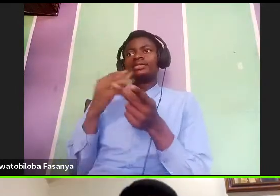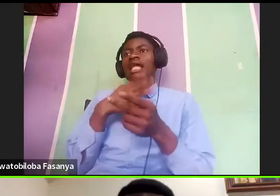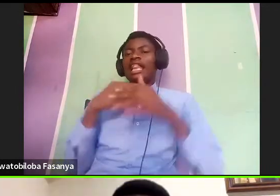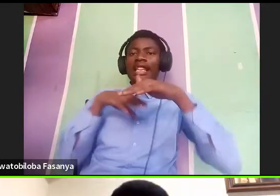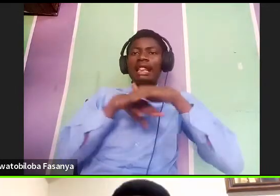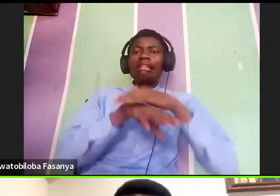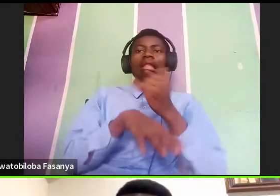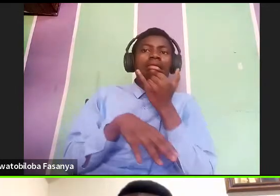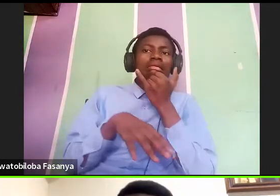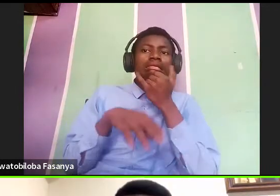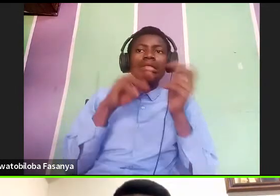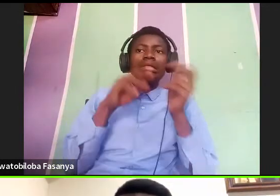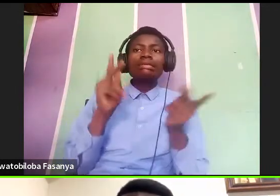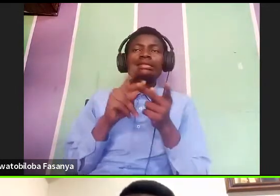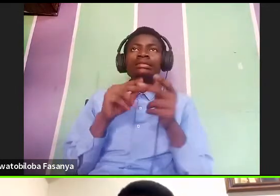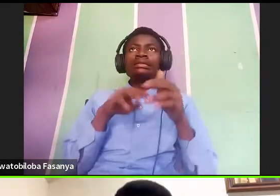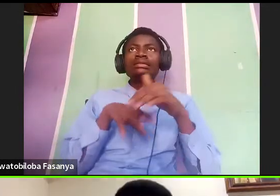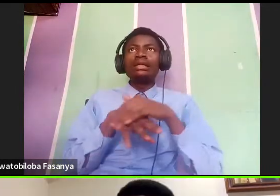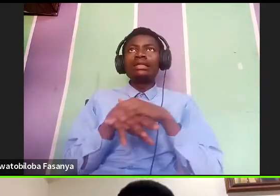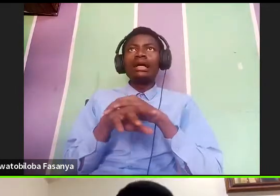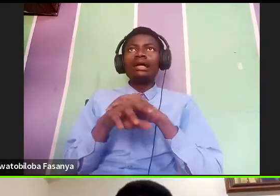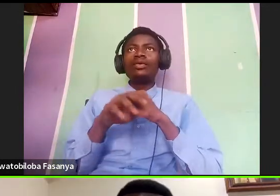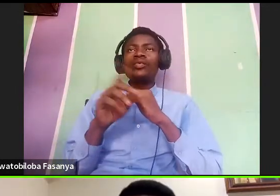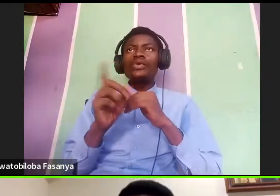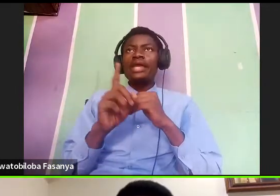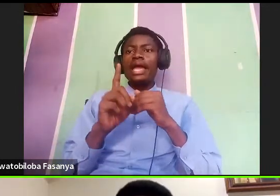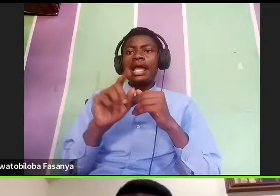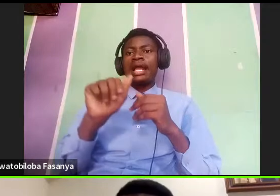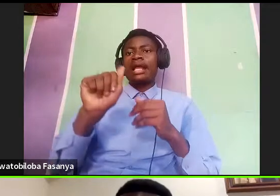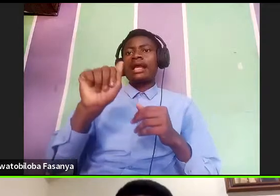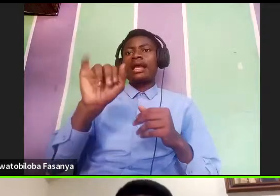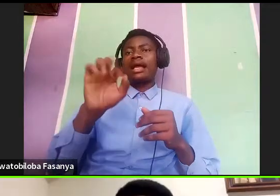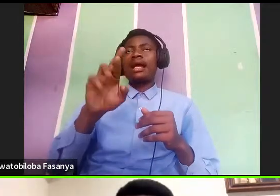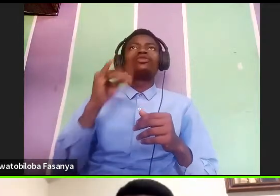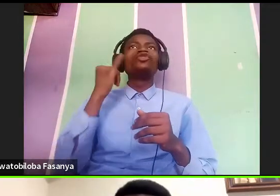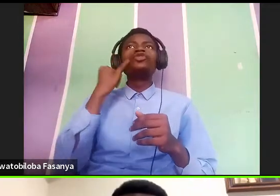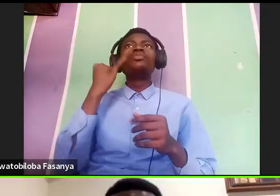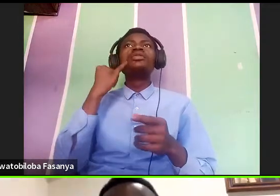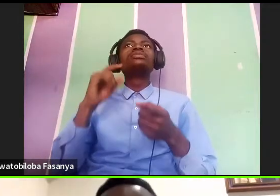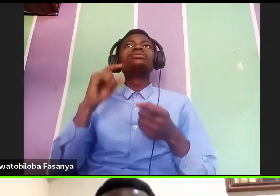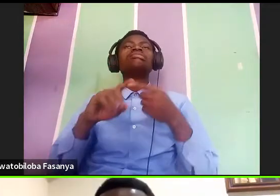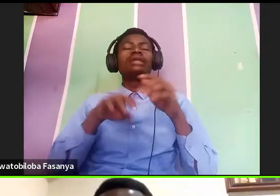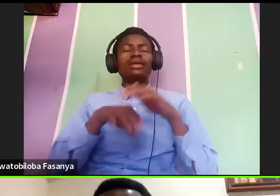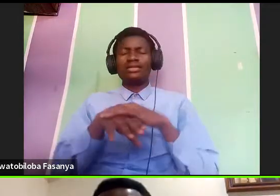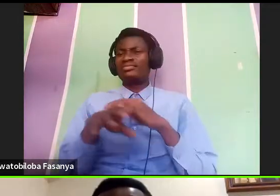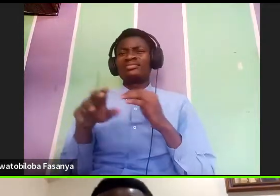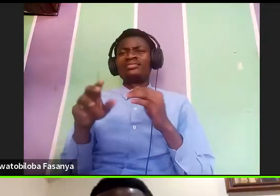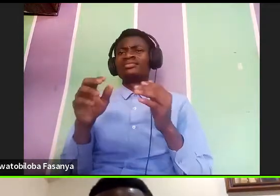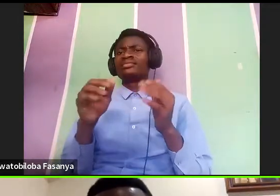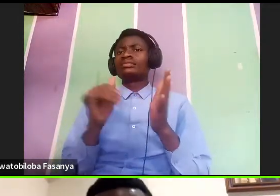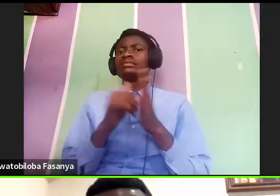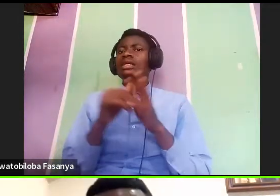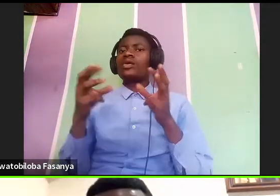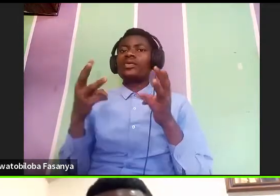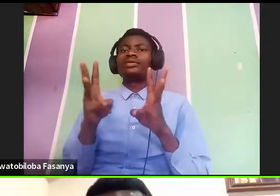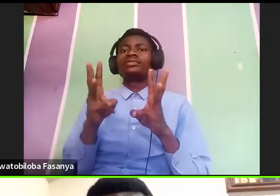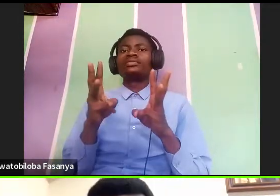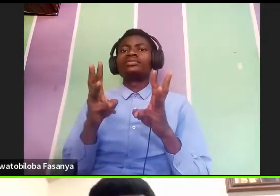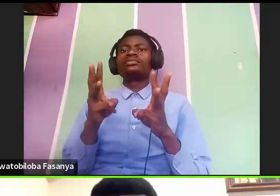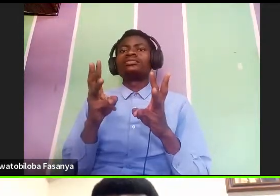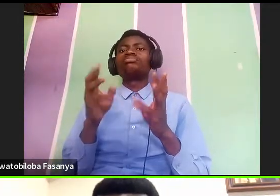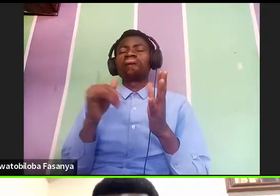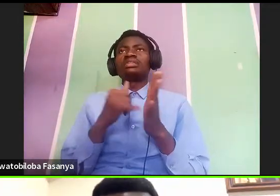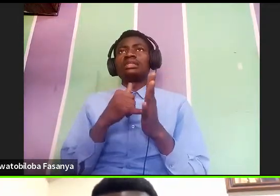where air should be going to, and then where it should be helping us talk. So that way you may then cause an